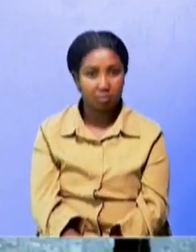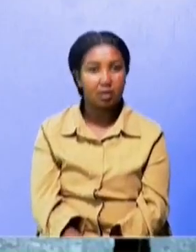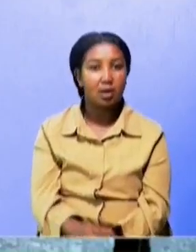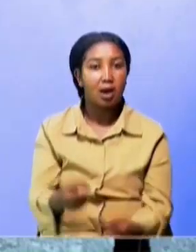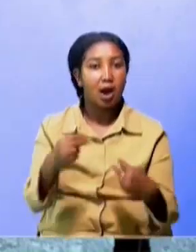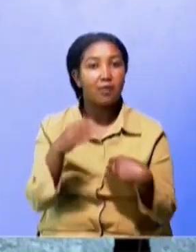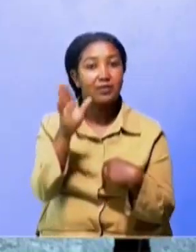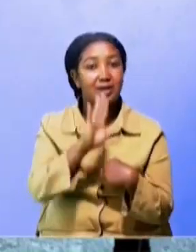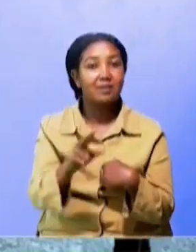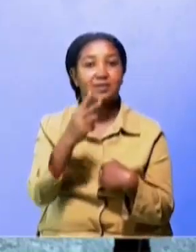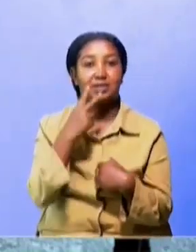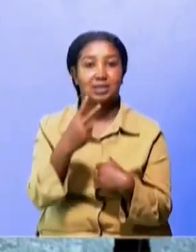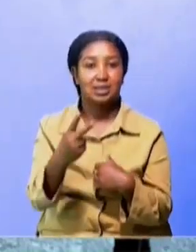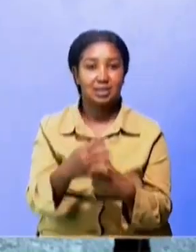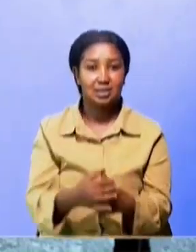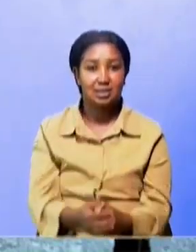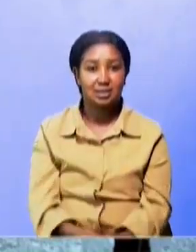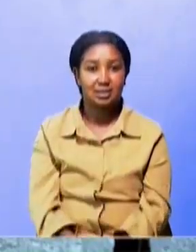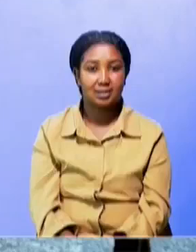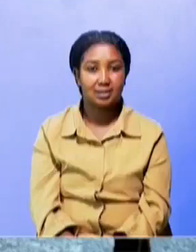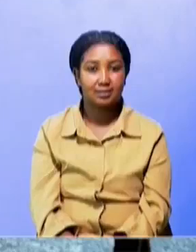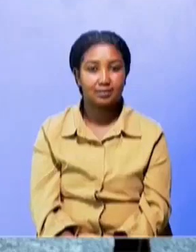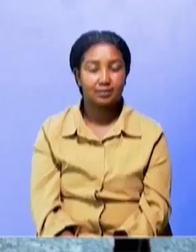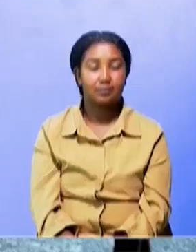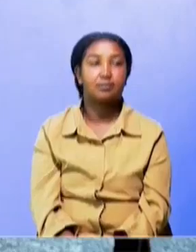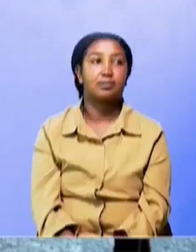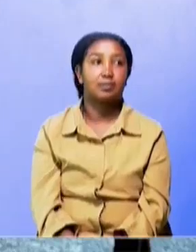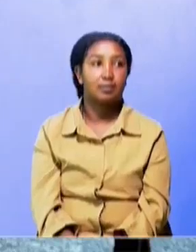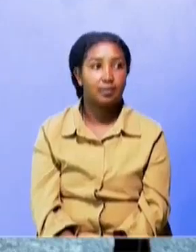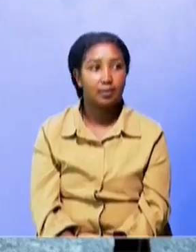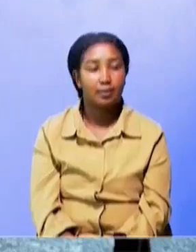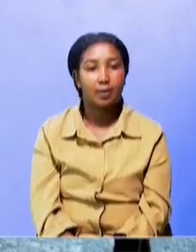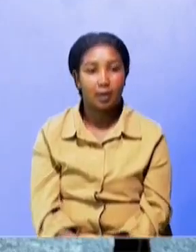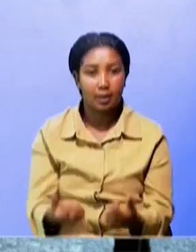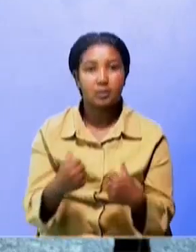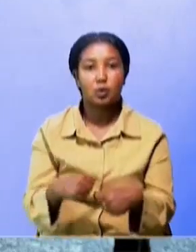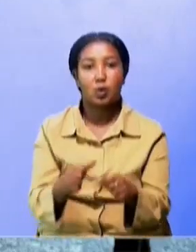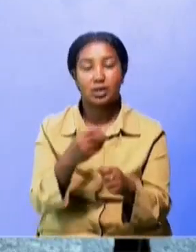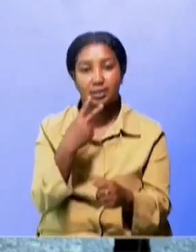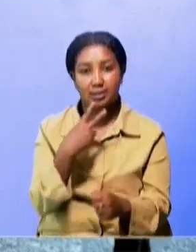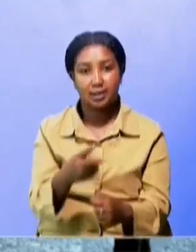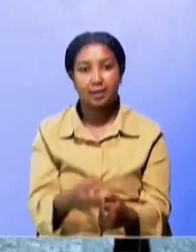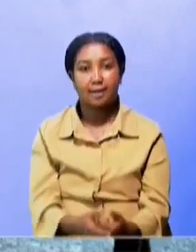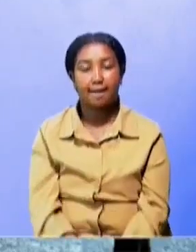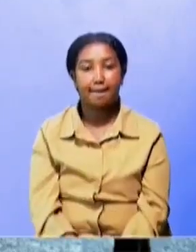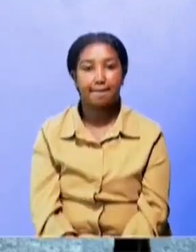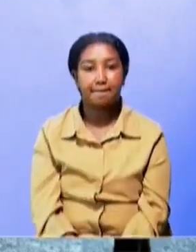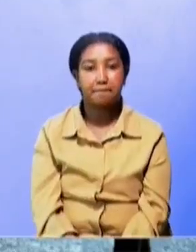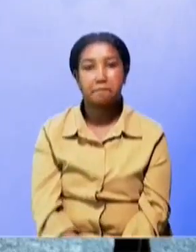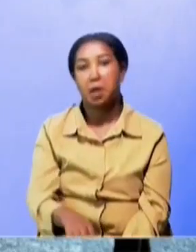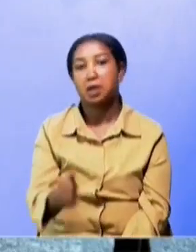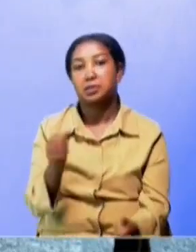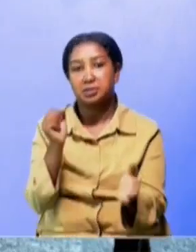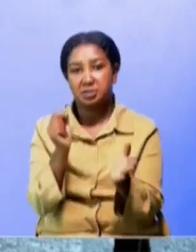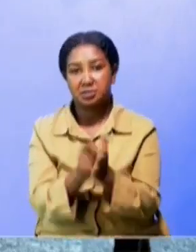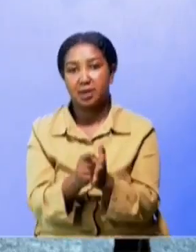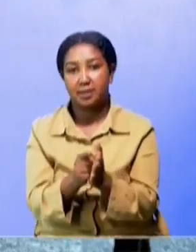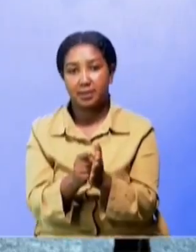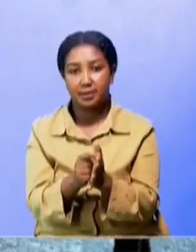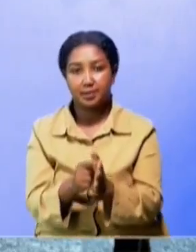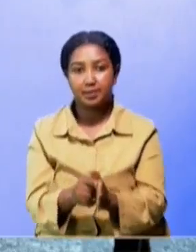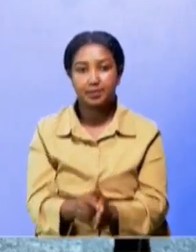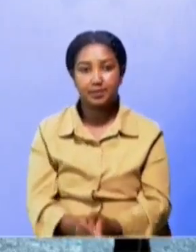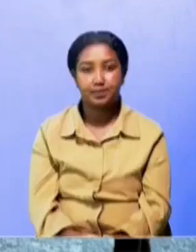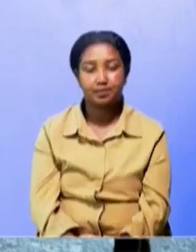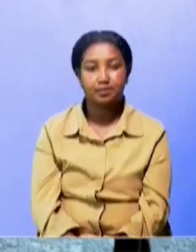never seen. Good. Let's go and see another sample examples.